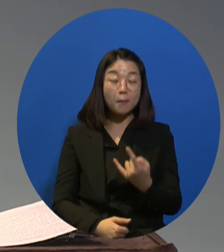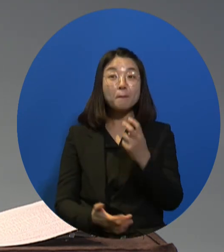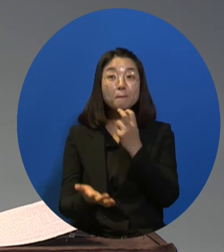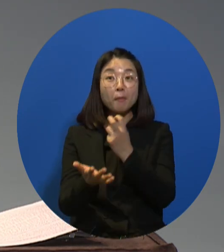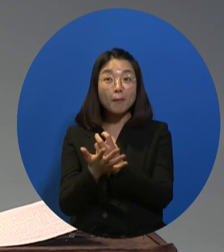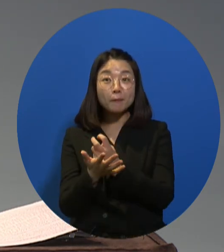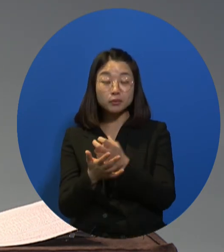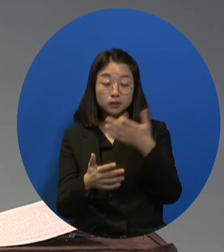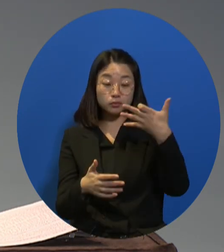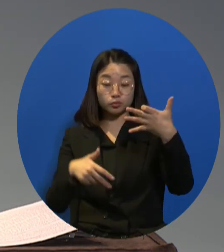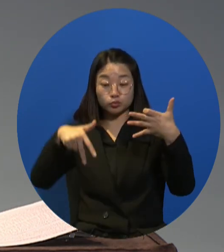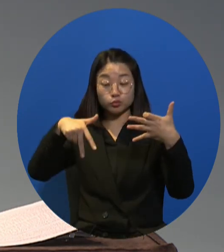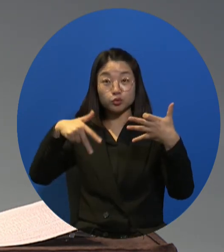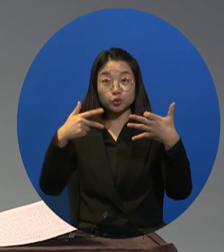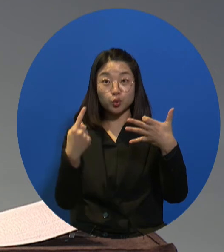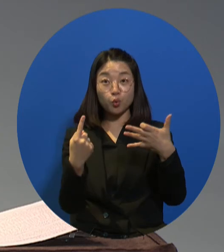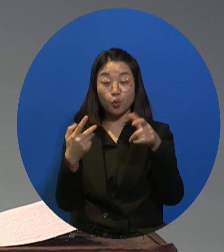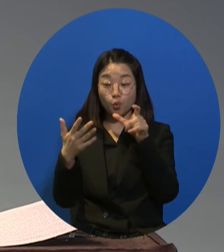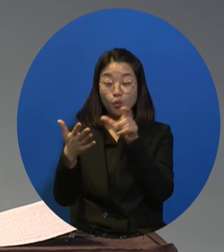For us,